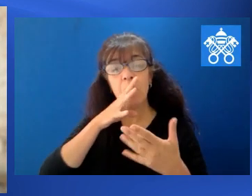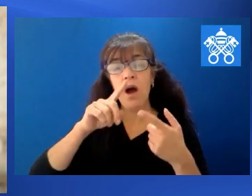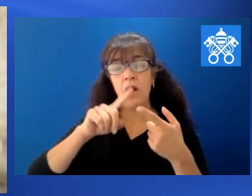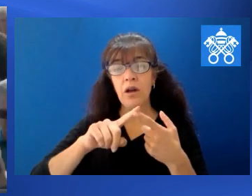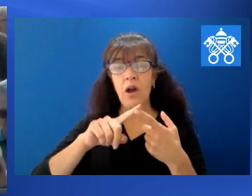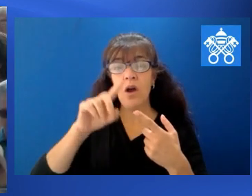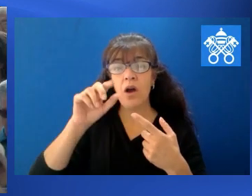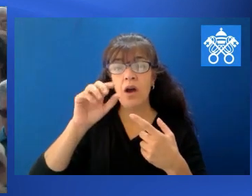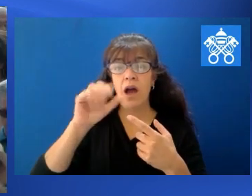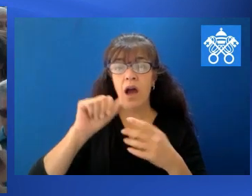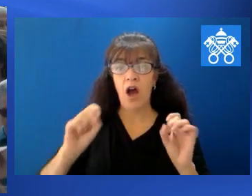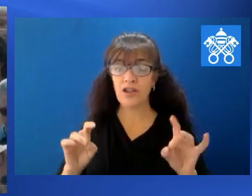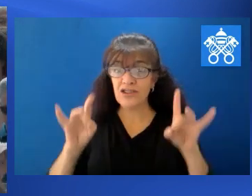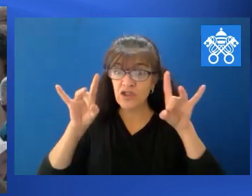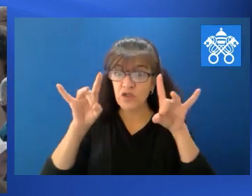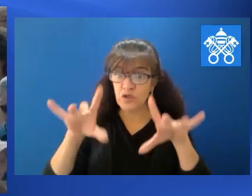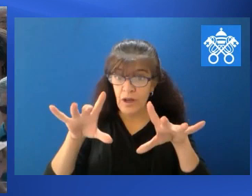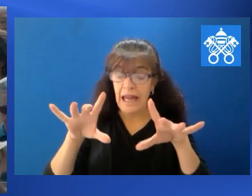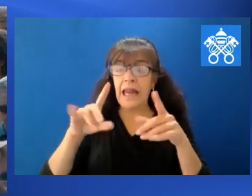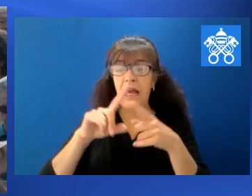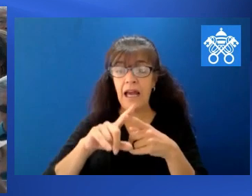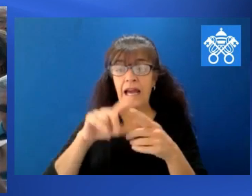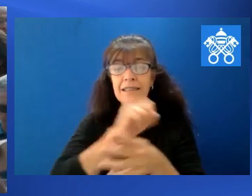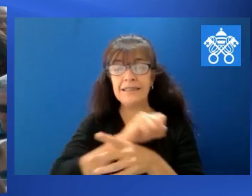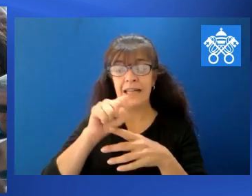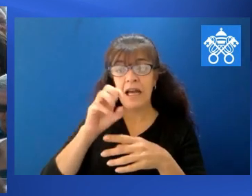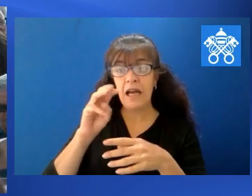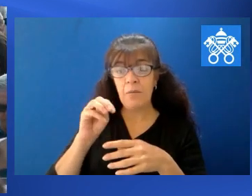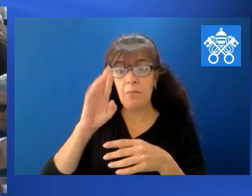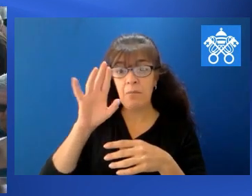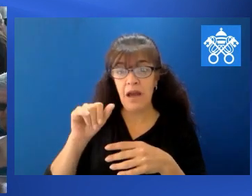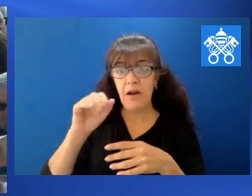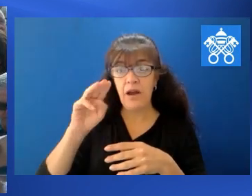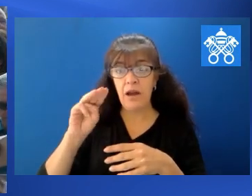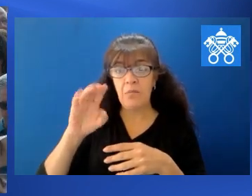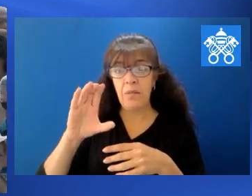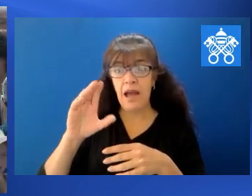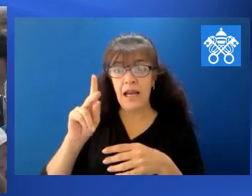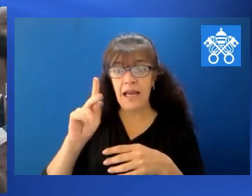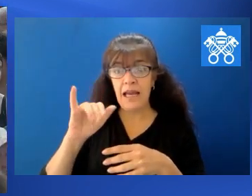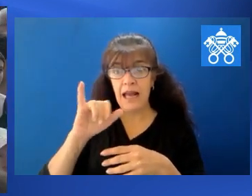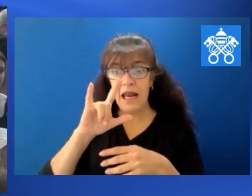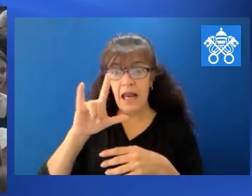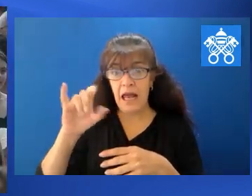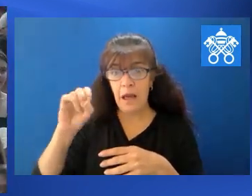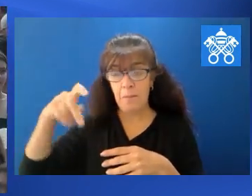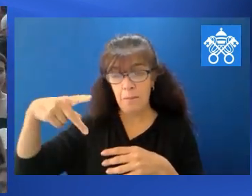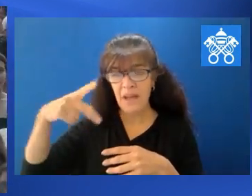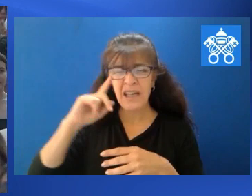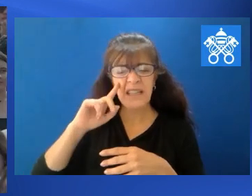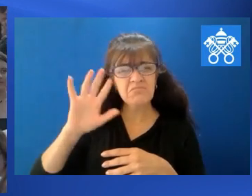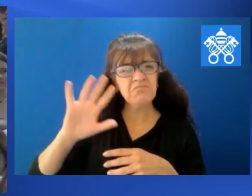was carried out her ministry in the late 1800s and